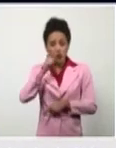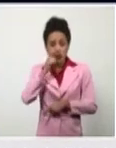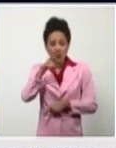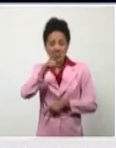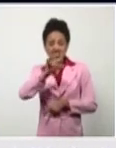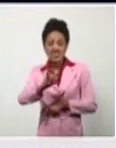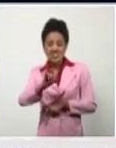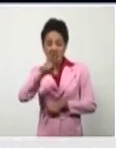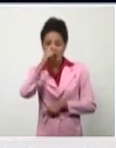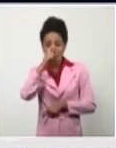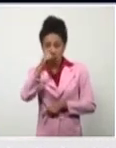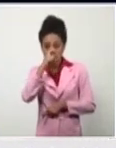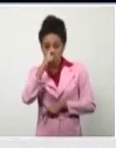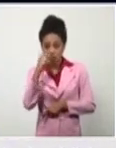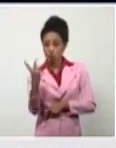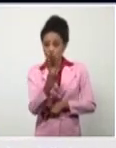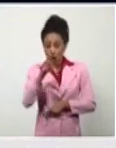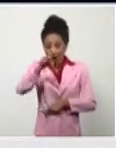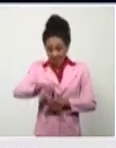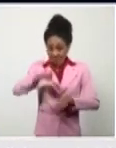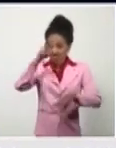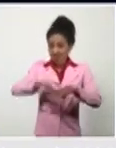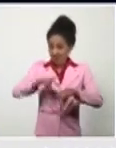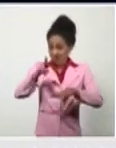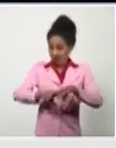boy, both from Havana.